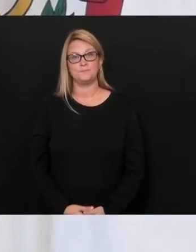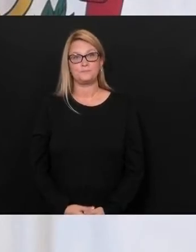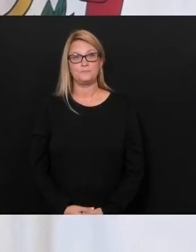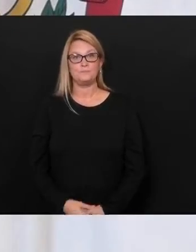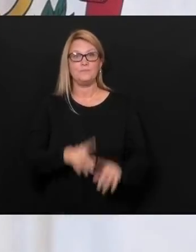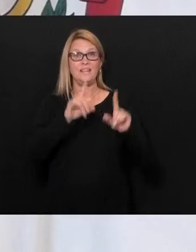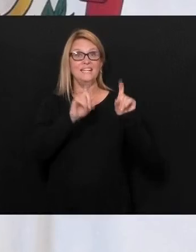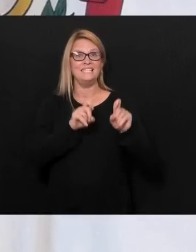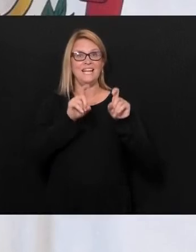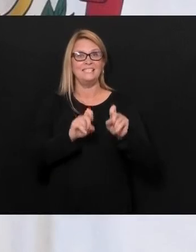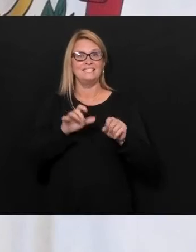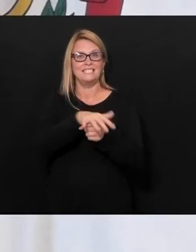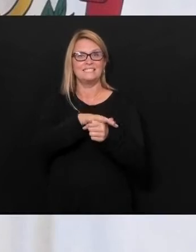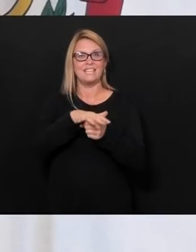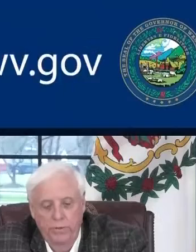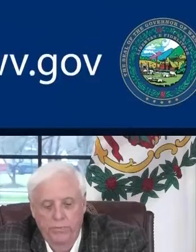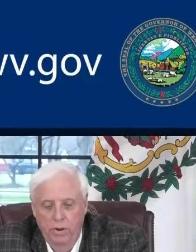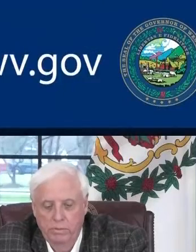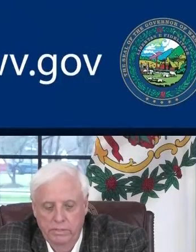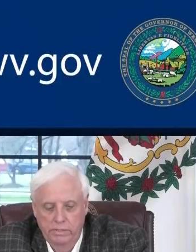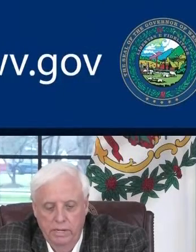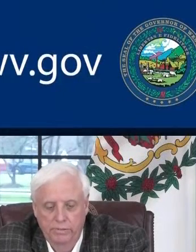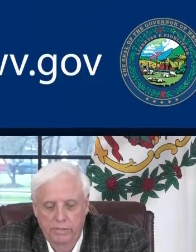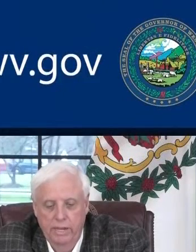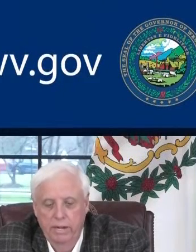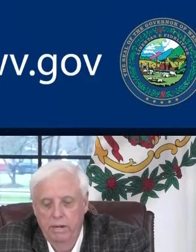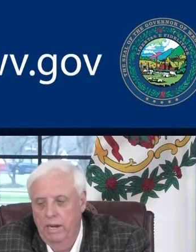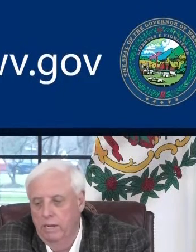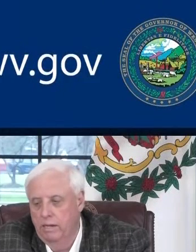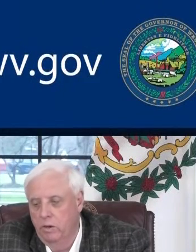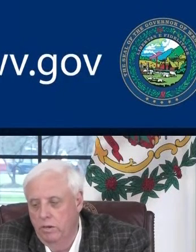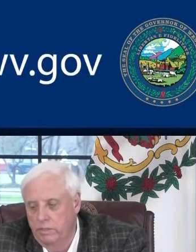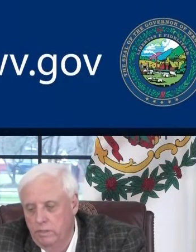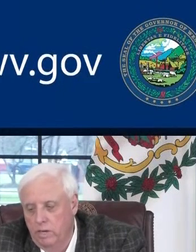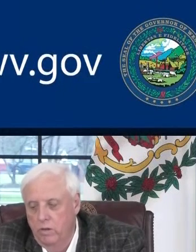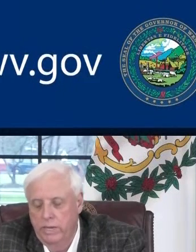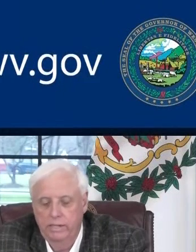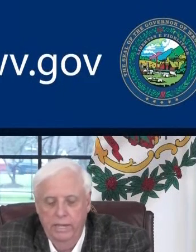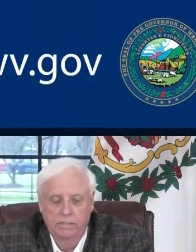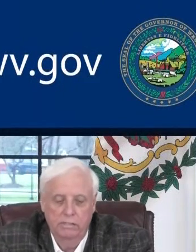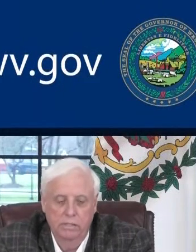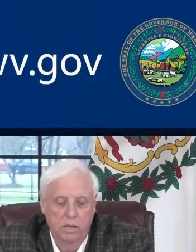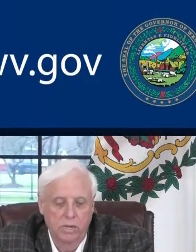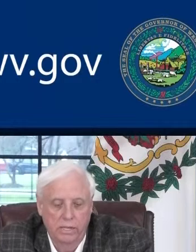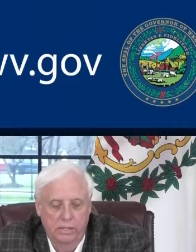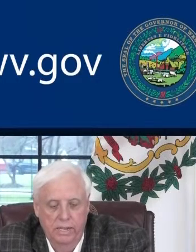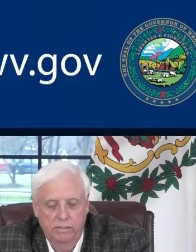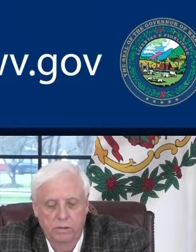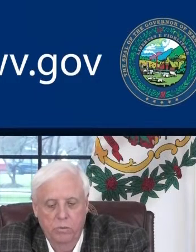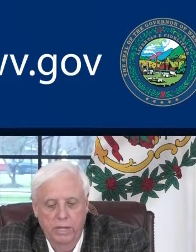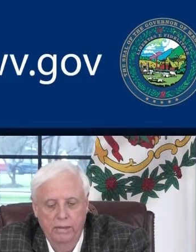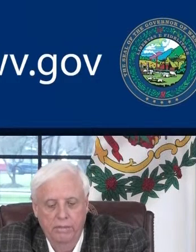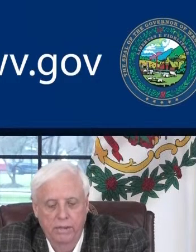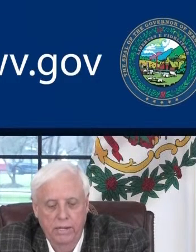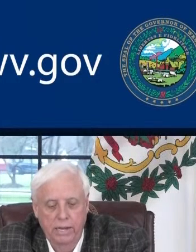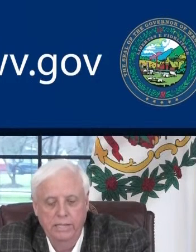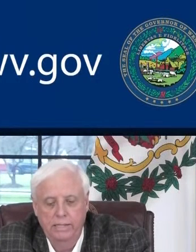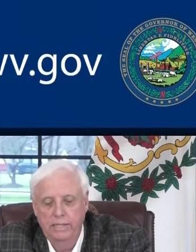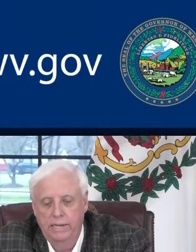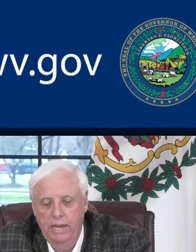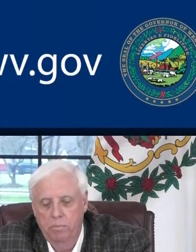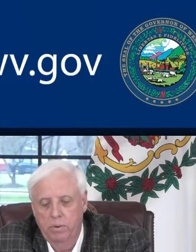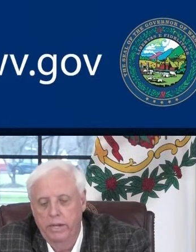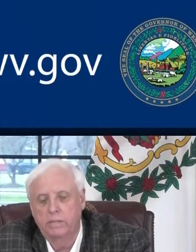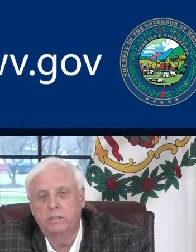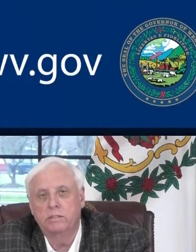Our testing sites are up there. The drive-through pharmacy stuff's there. I encourage you, go get tested. Go get tested. We have